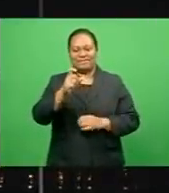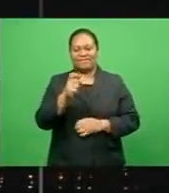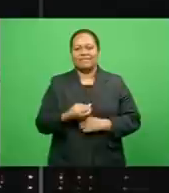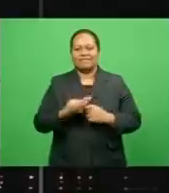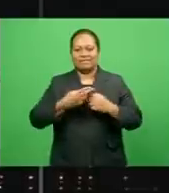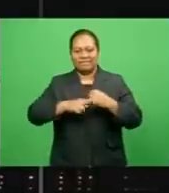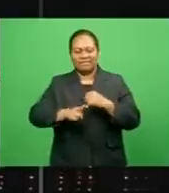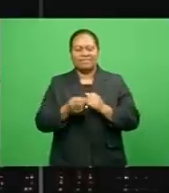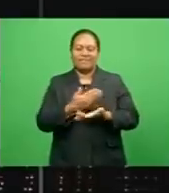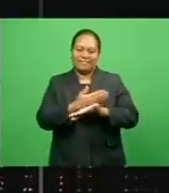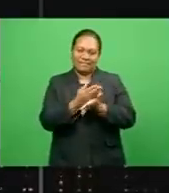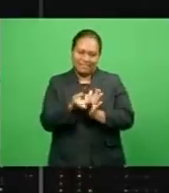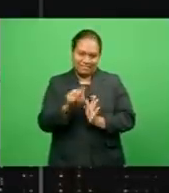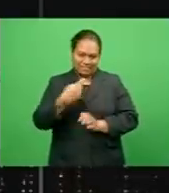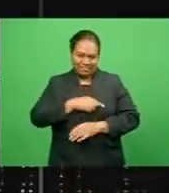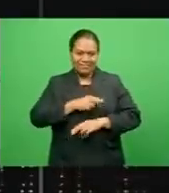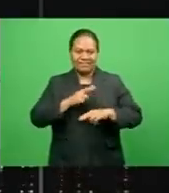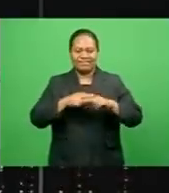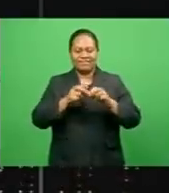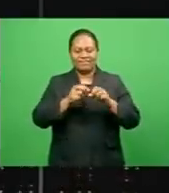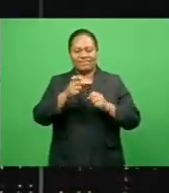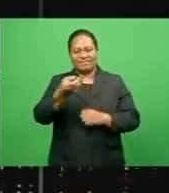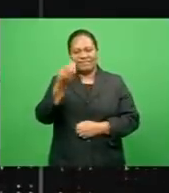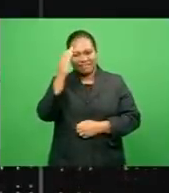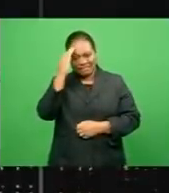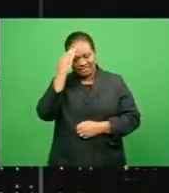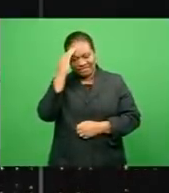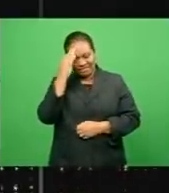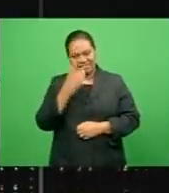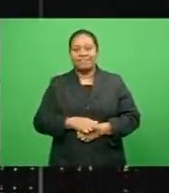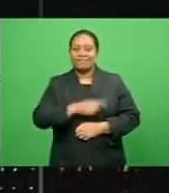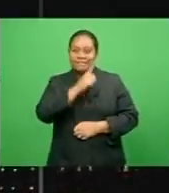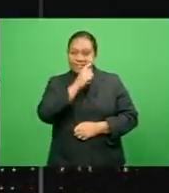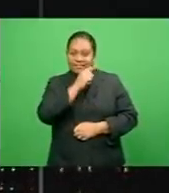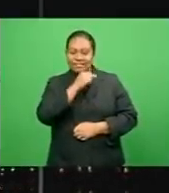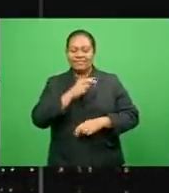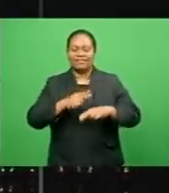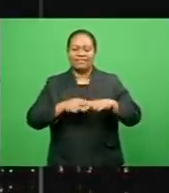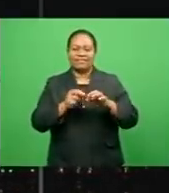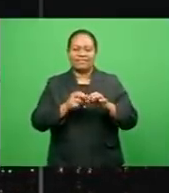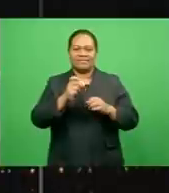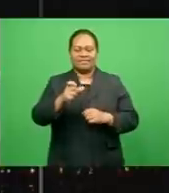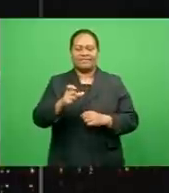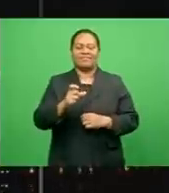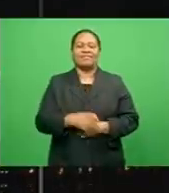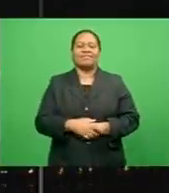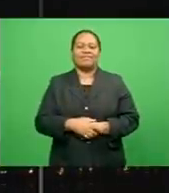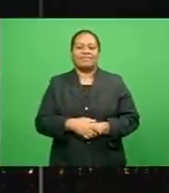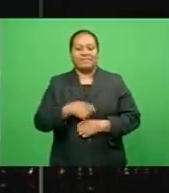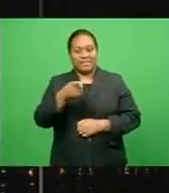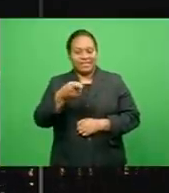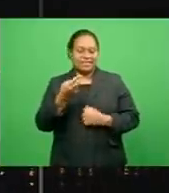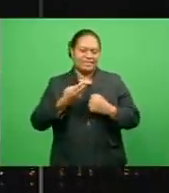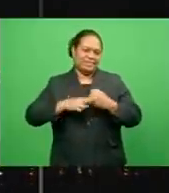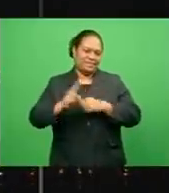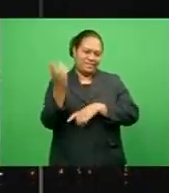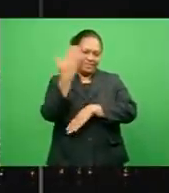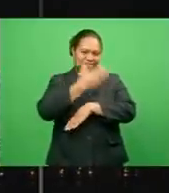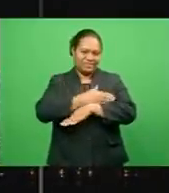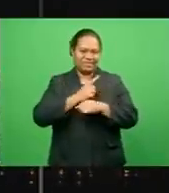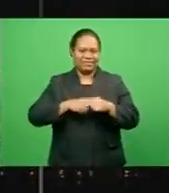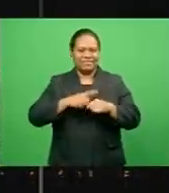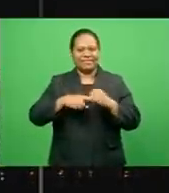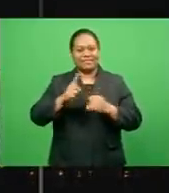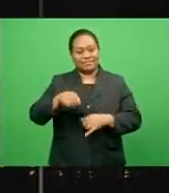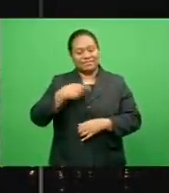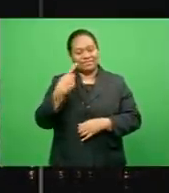fbcnews@fbc.com.fj. Share it with us via Facebook page FBC News and our Twitter page at FBC_news. That's your news for tonight. Until